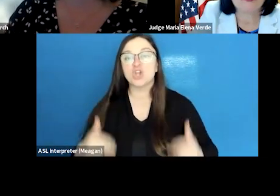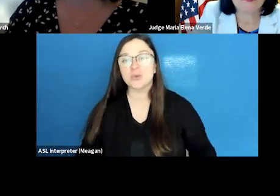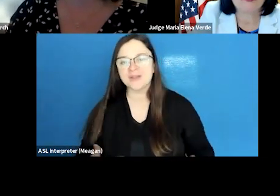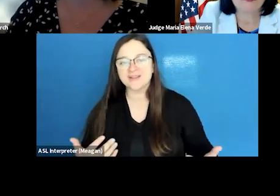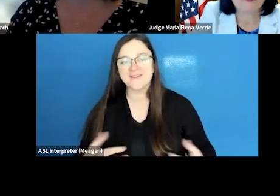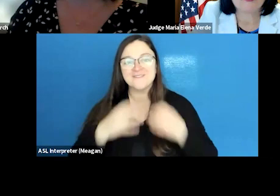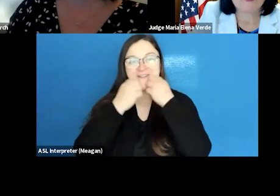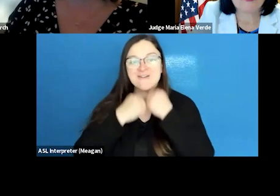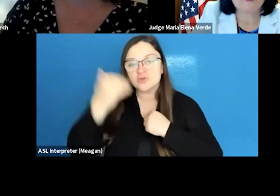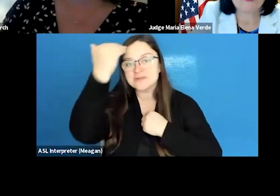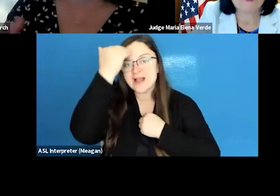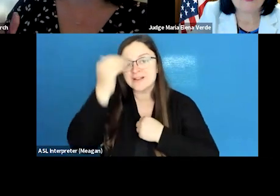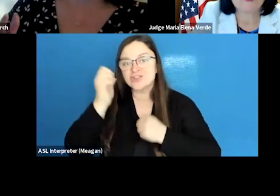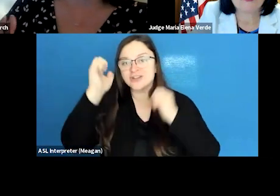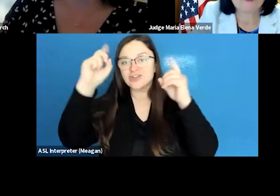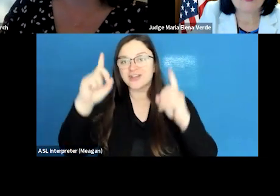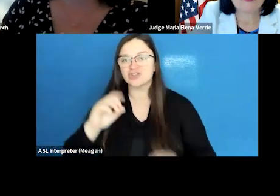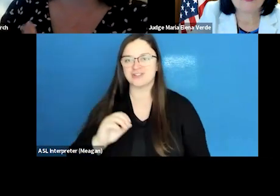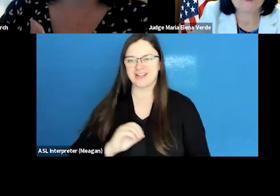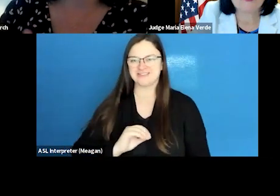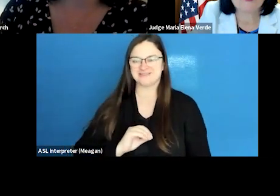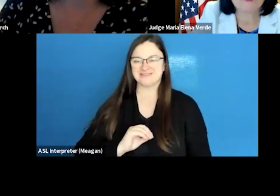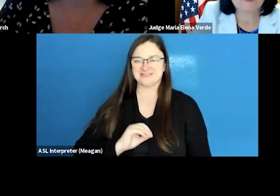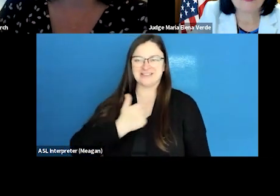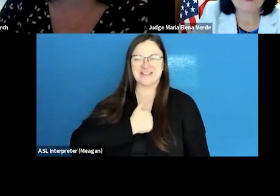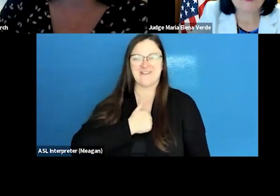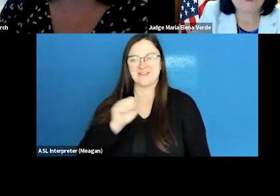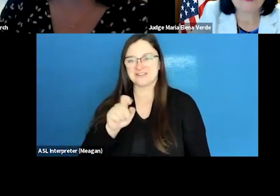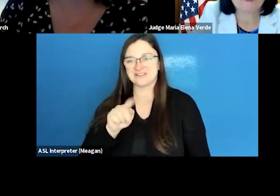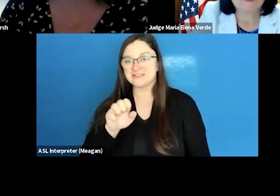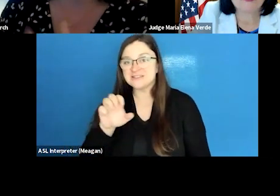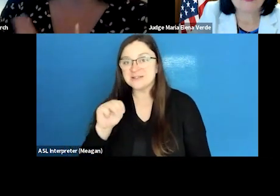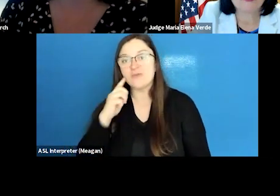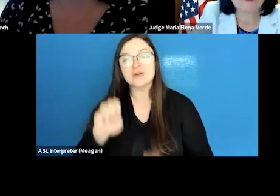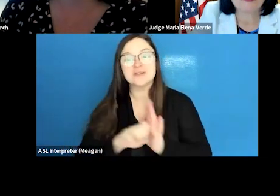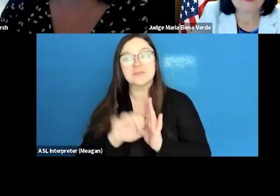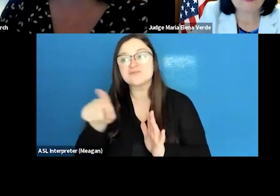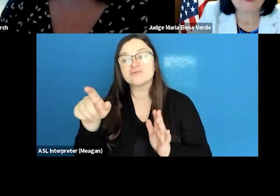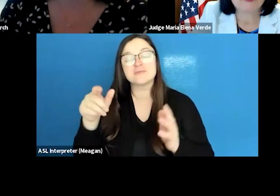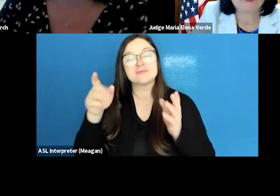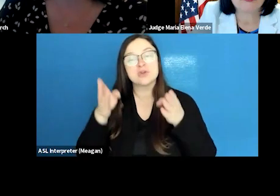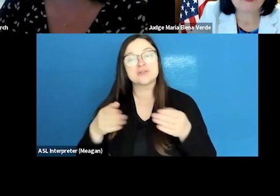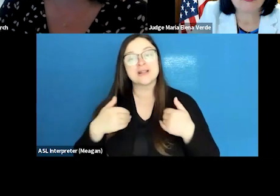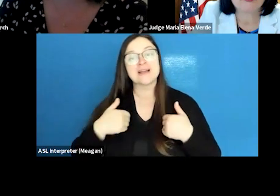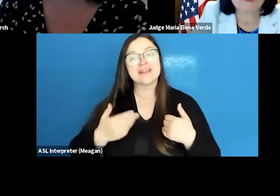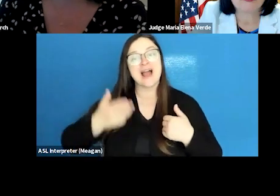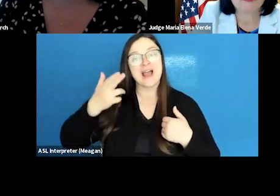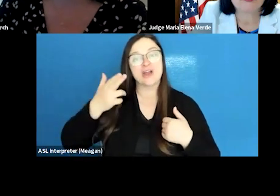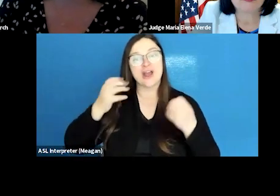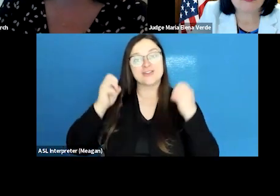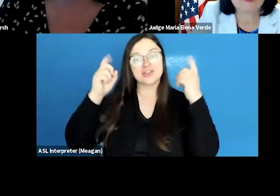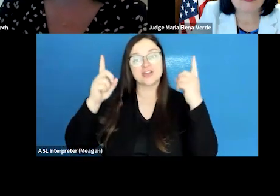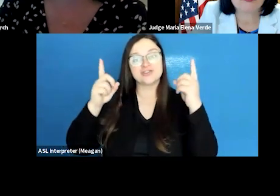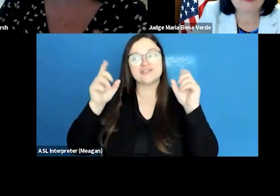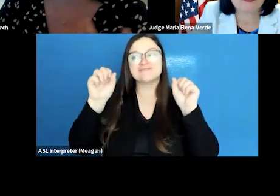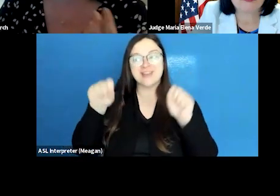and self-esteem. For instance, if a person has higher education capital, that could be used towards employment, towards seeking employment